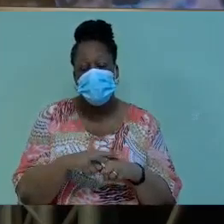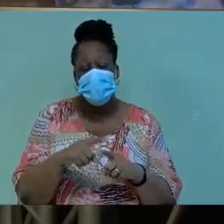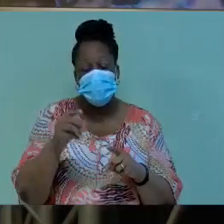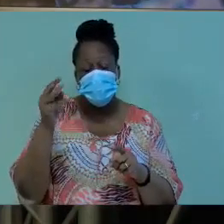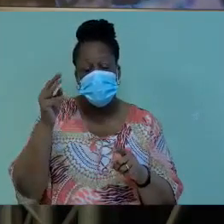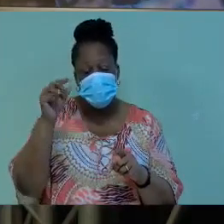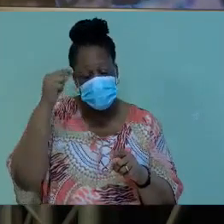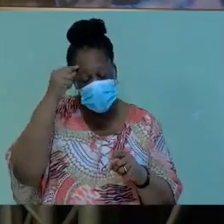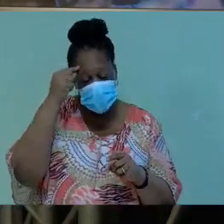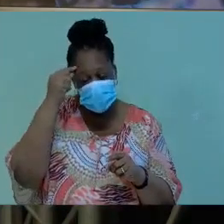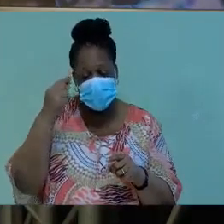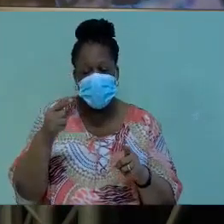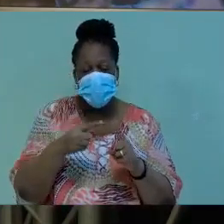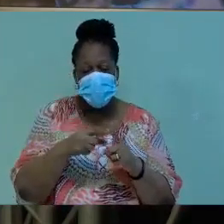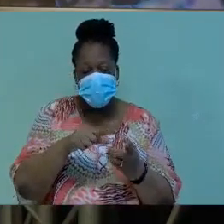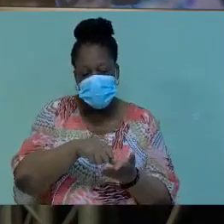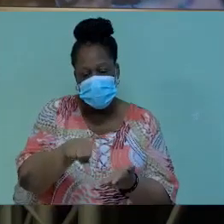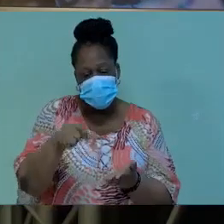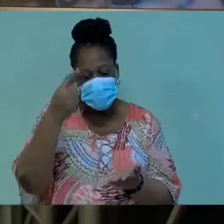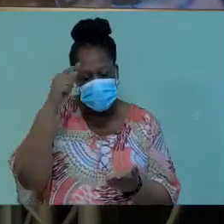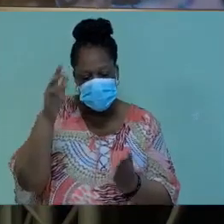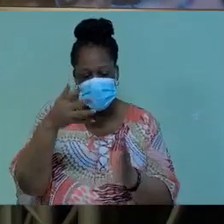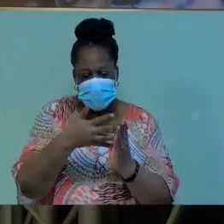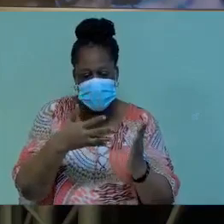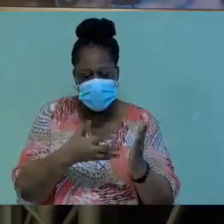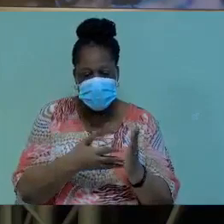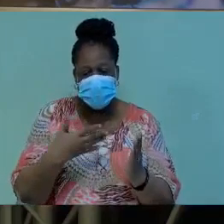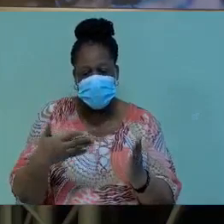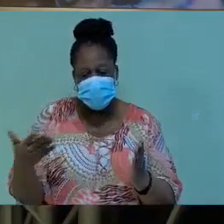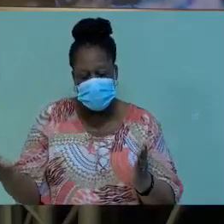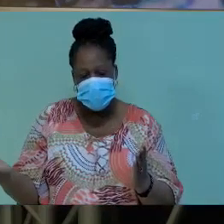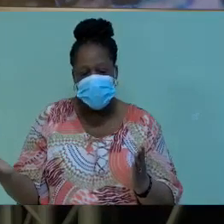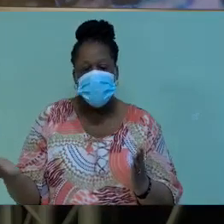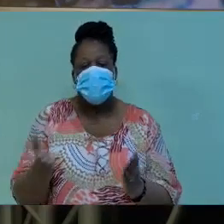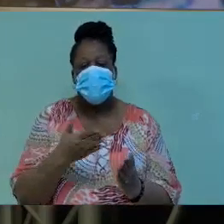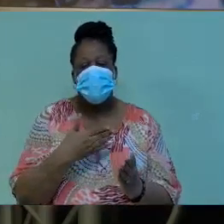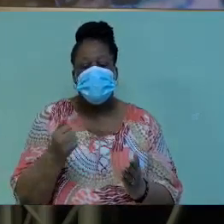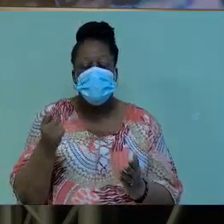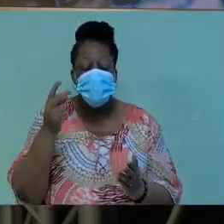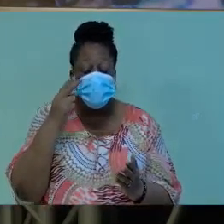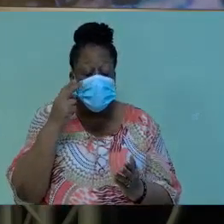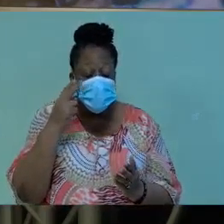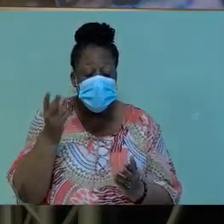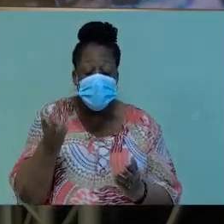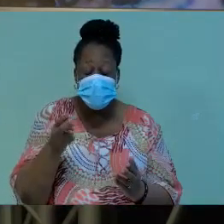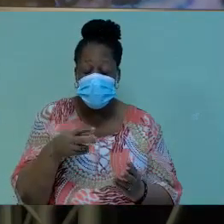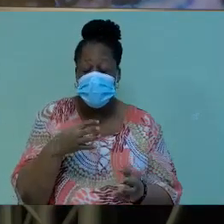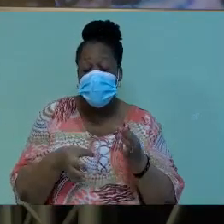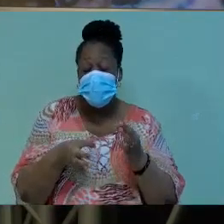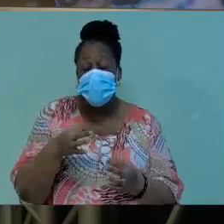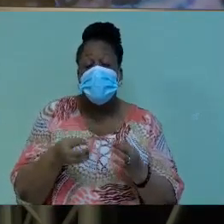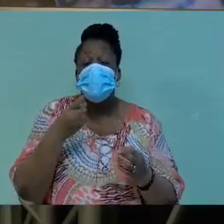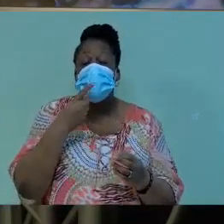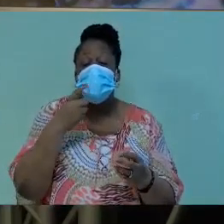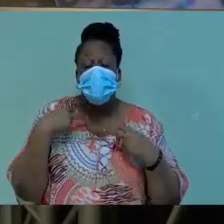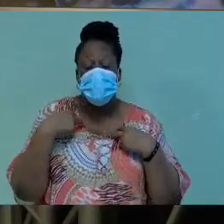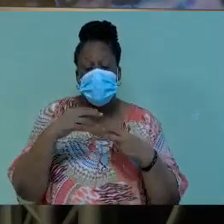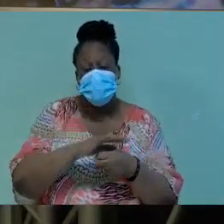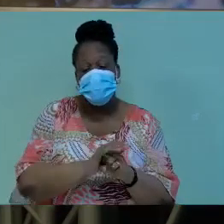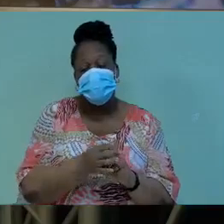and Nevis to purchase testing and other critical equipment to detect, contain, and manage COVID-19.